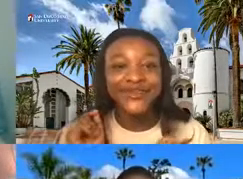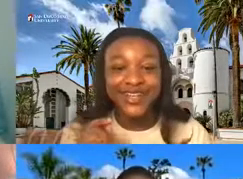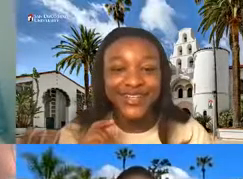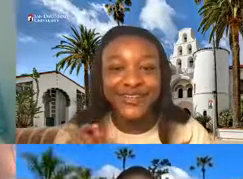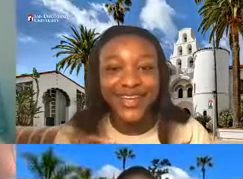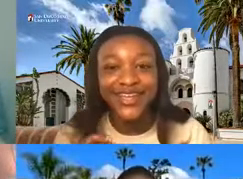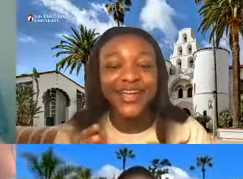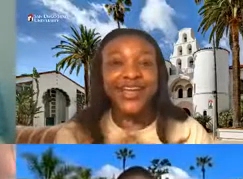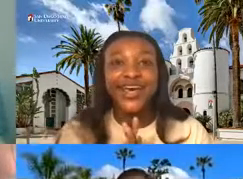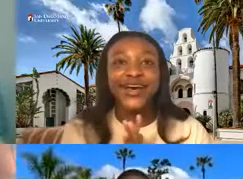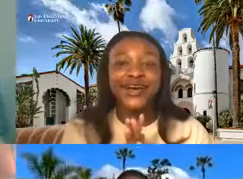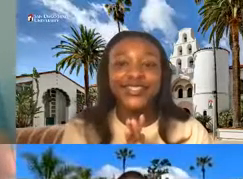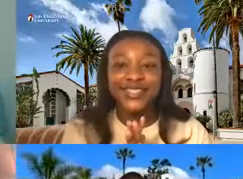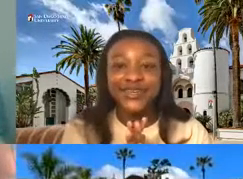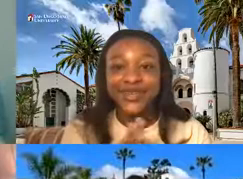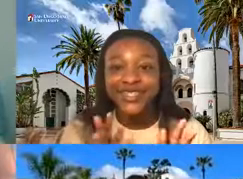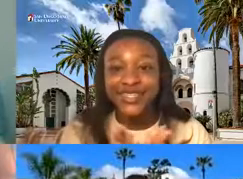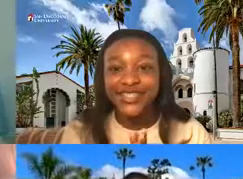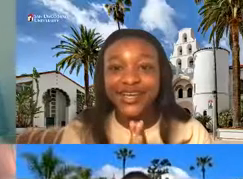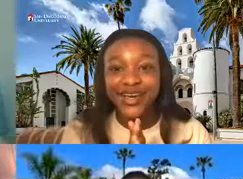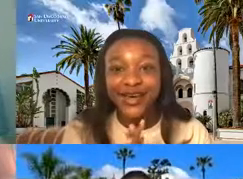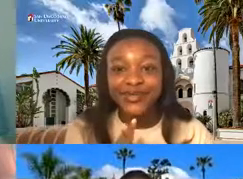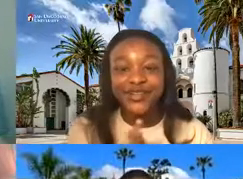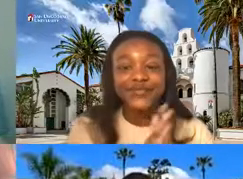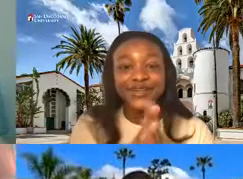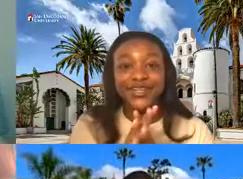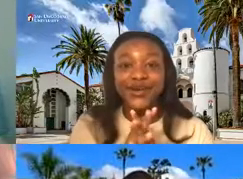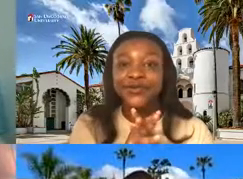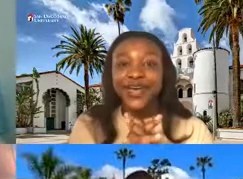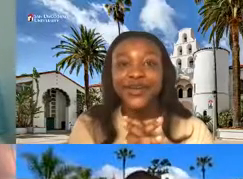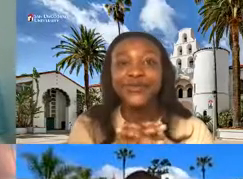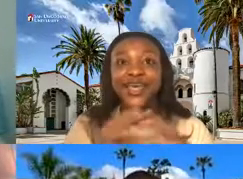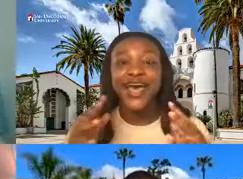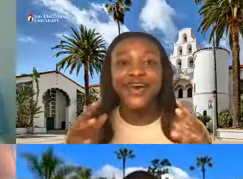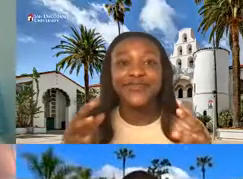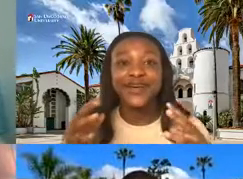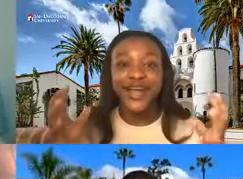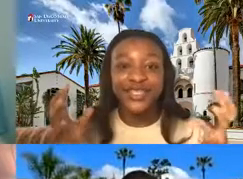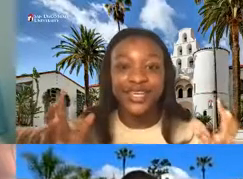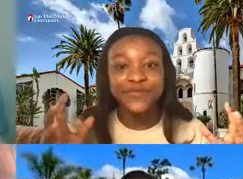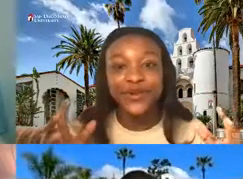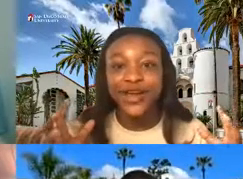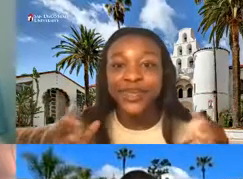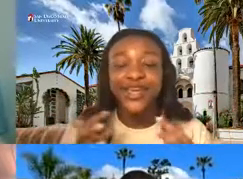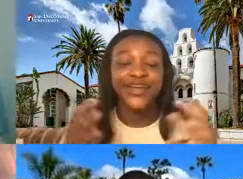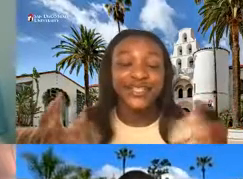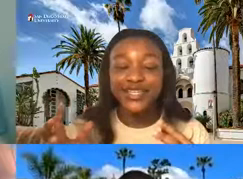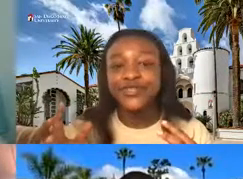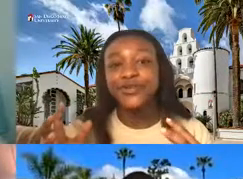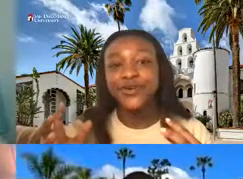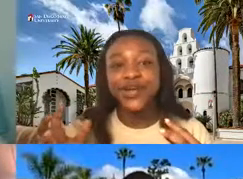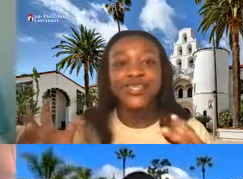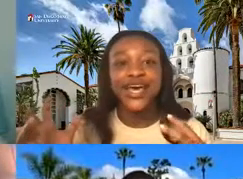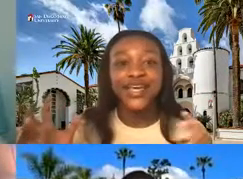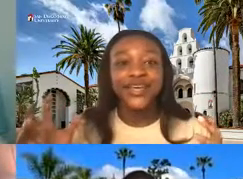one quick little thing, like just to mention to Dr. Morris, like, we have our HDS program and our